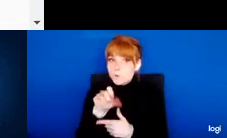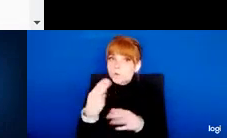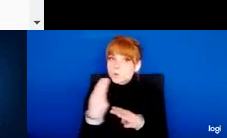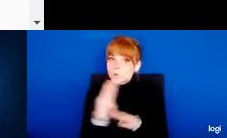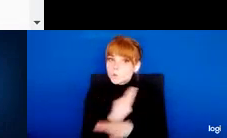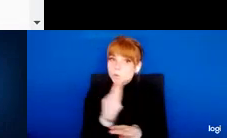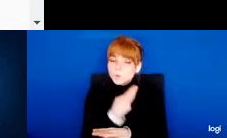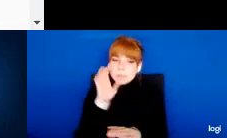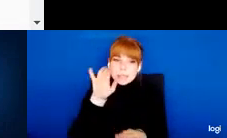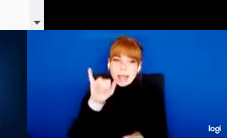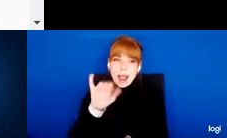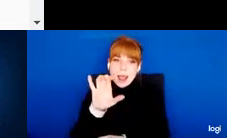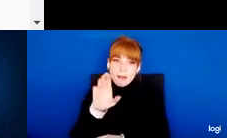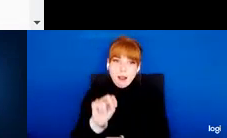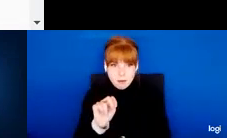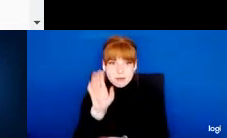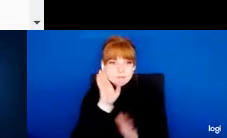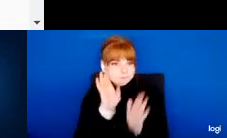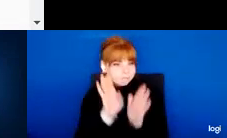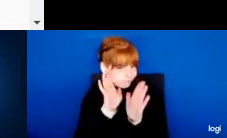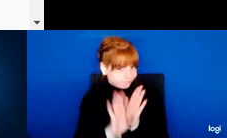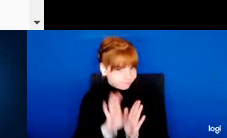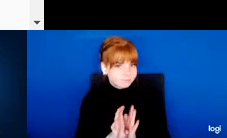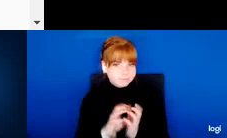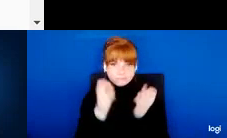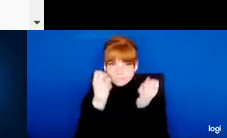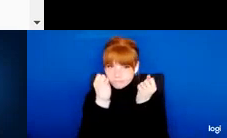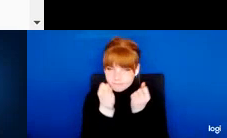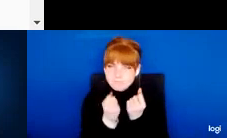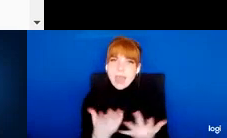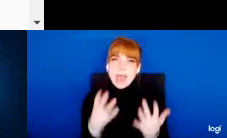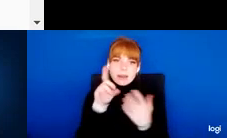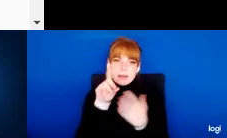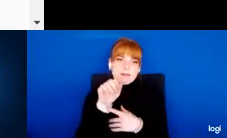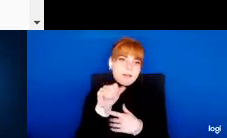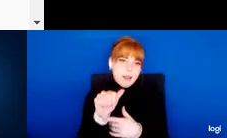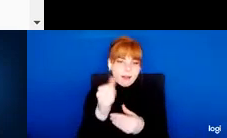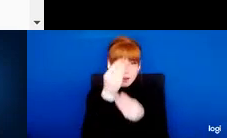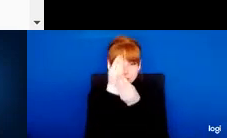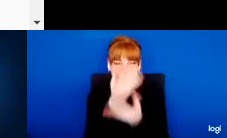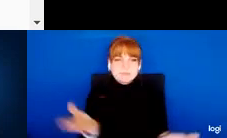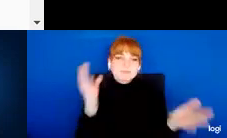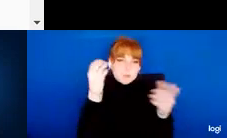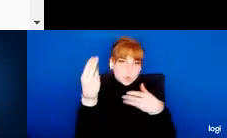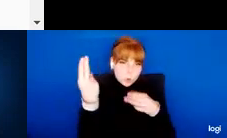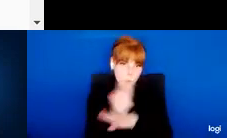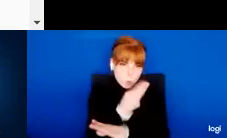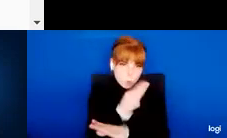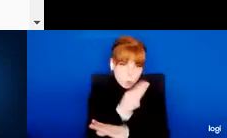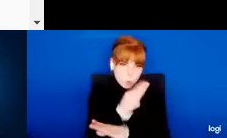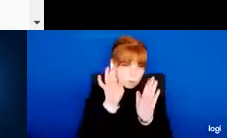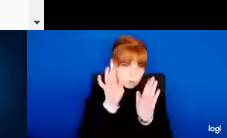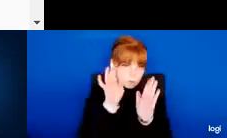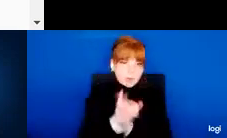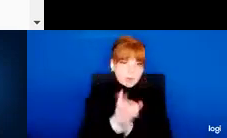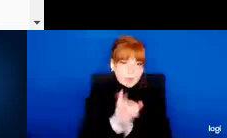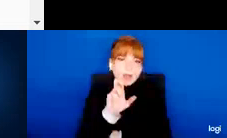heavy iconography in most data visualization tools. So you want to be mindful of the accessibility of